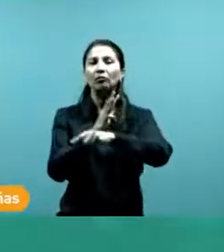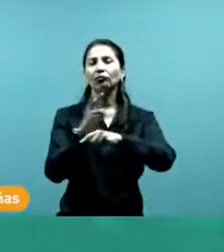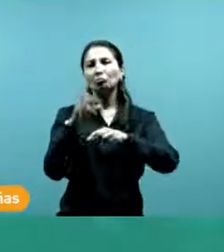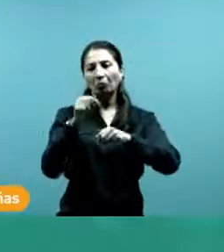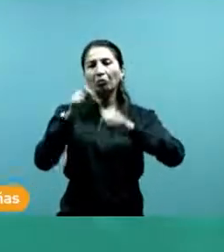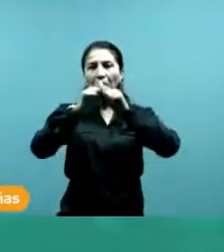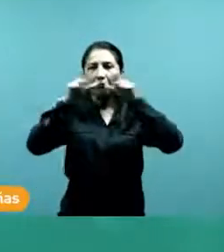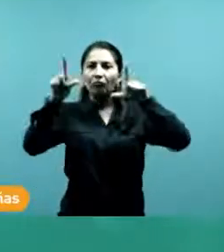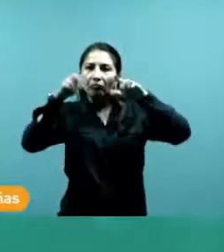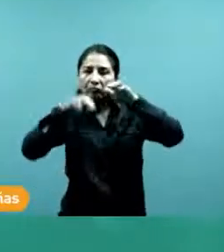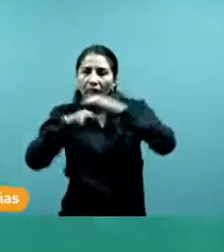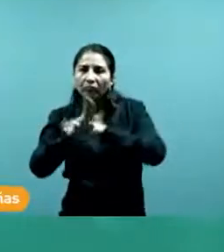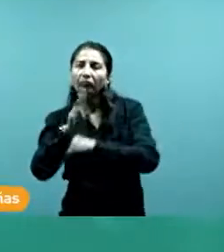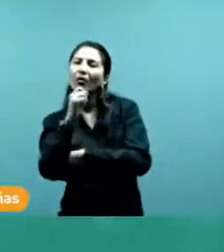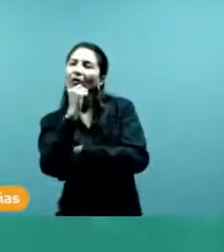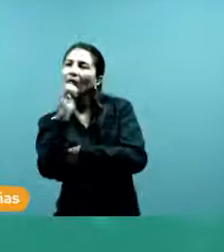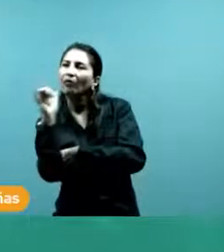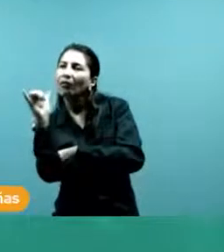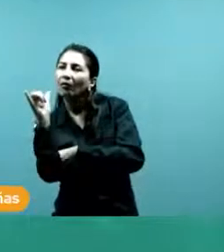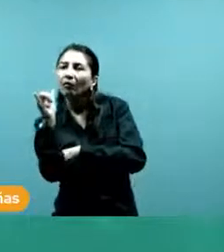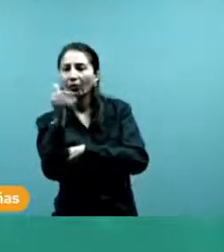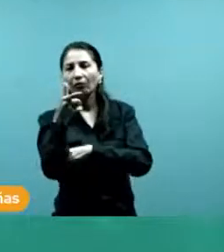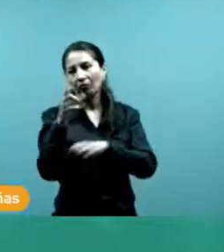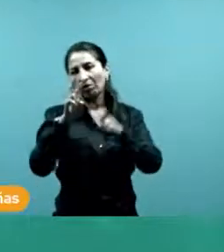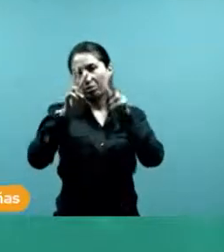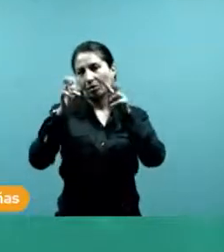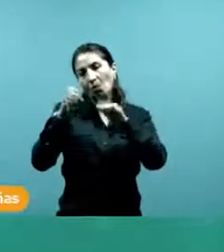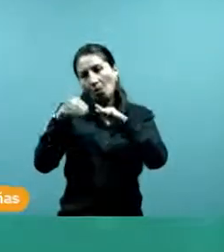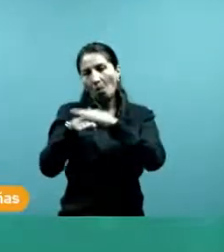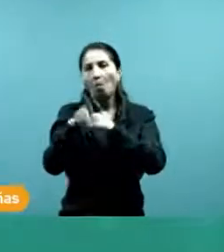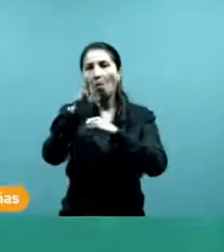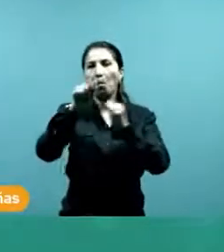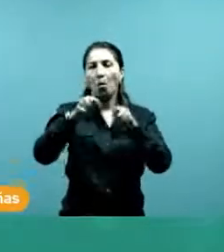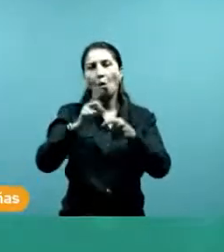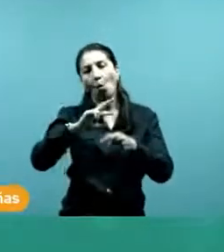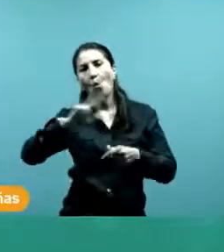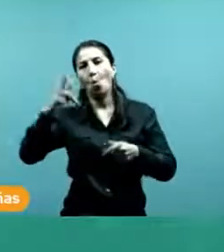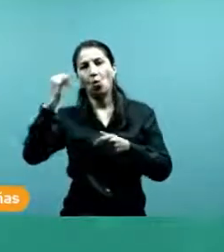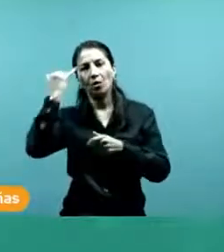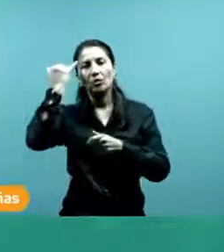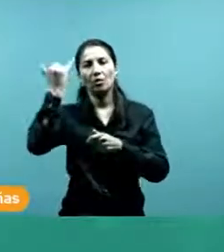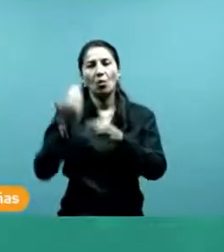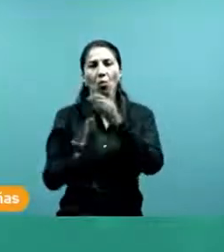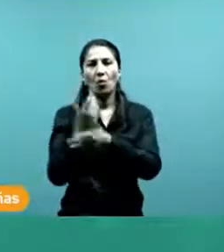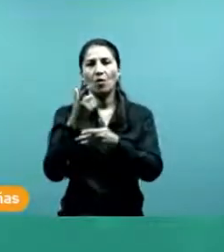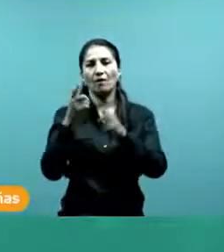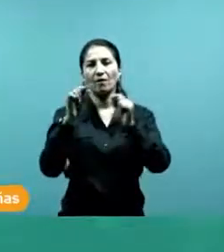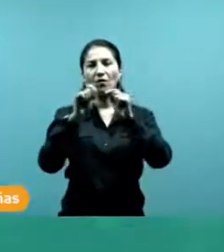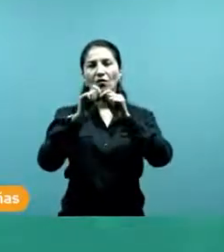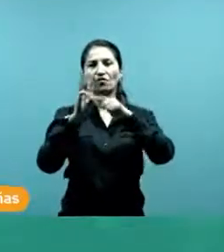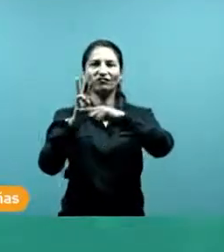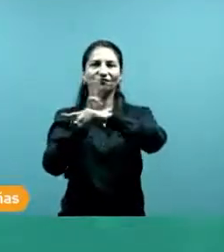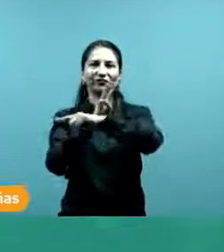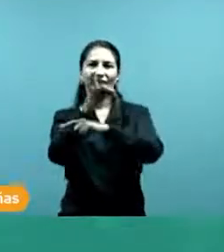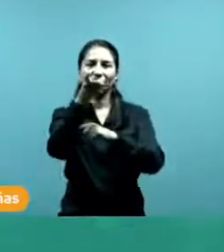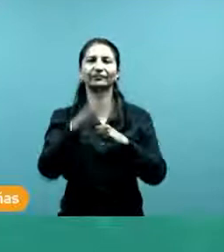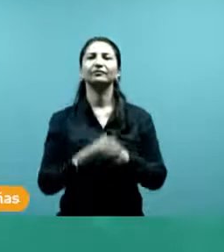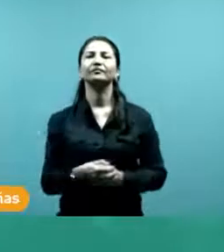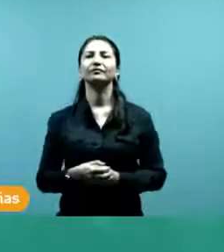of Auschwitz. And at this page, lessons.auschwitz.org, you can find over 20 lessons